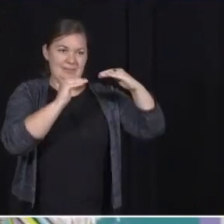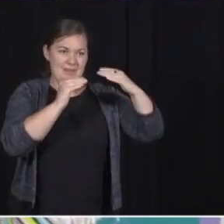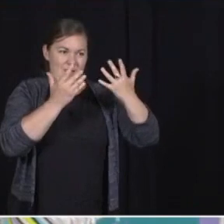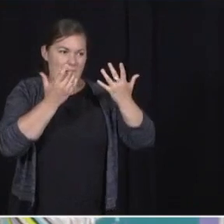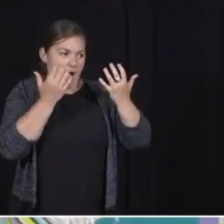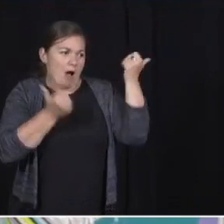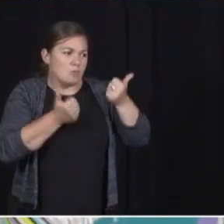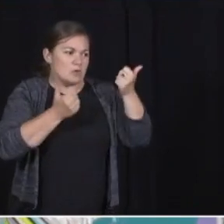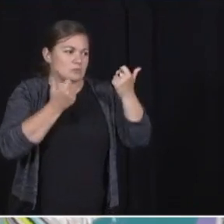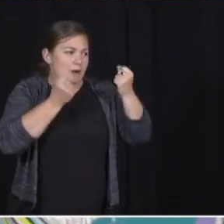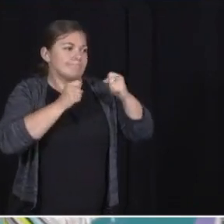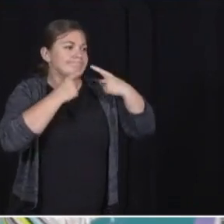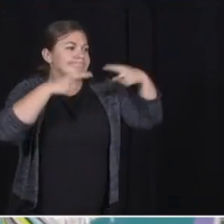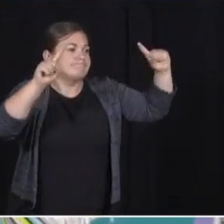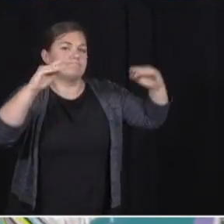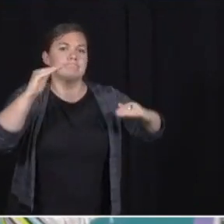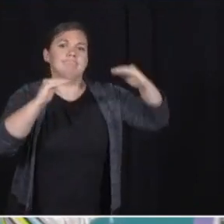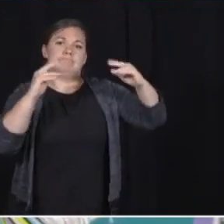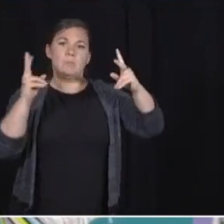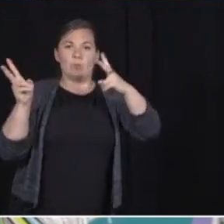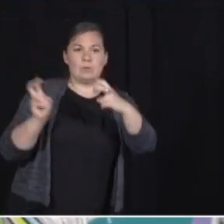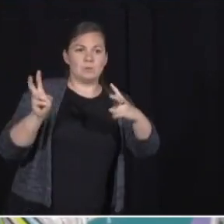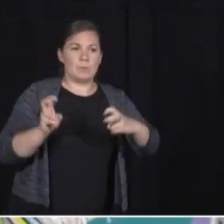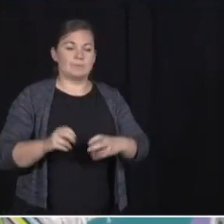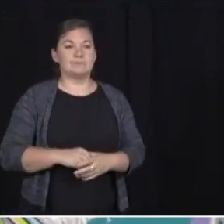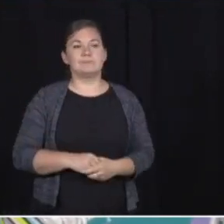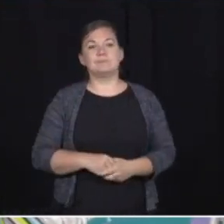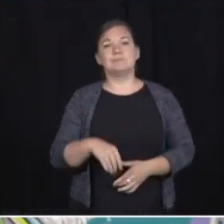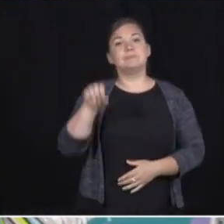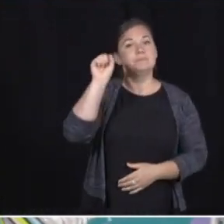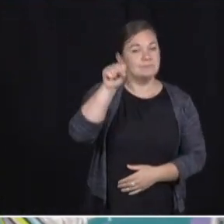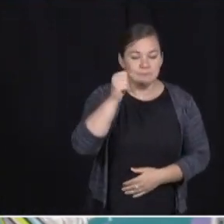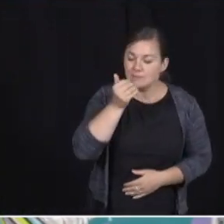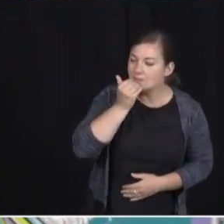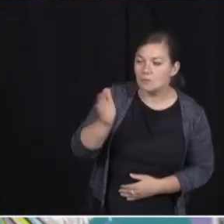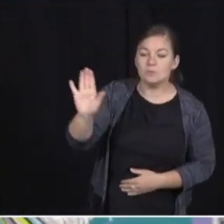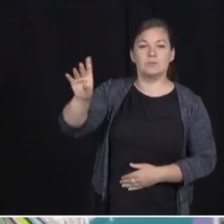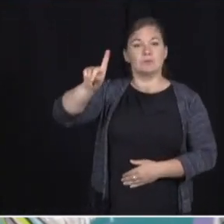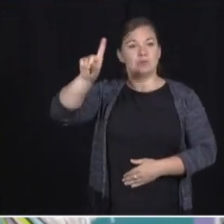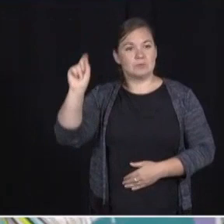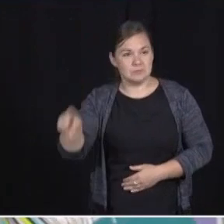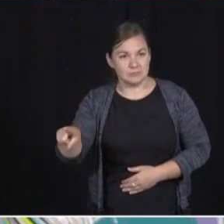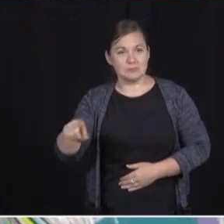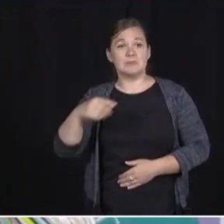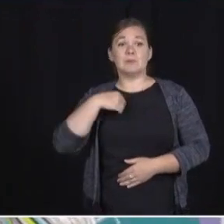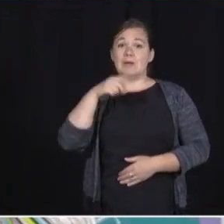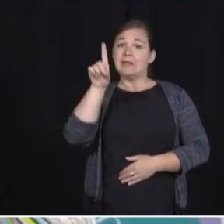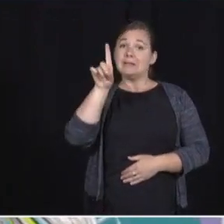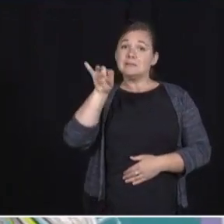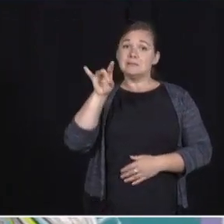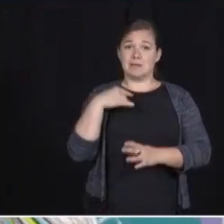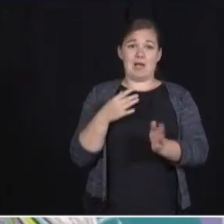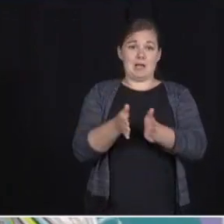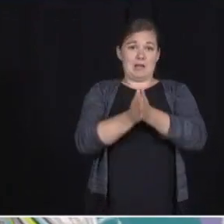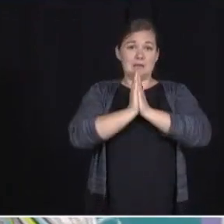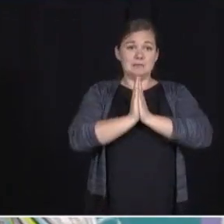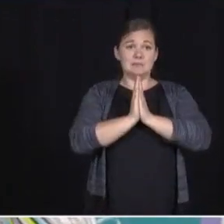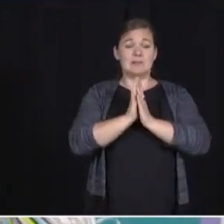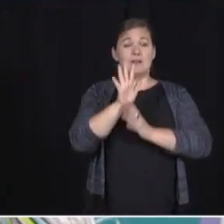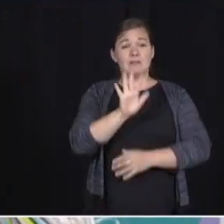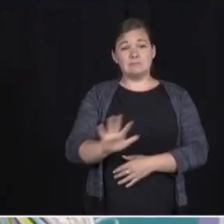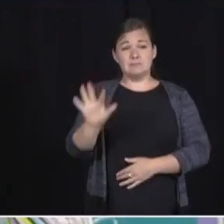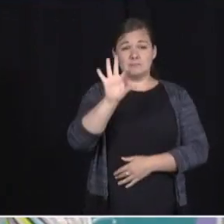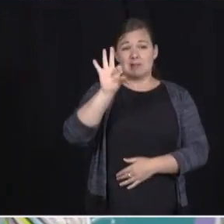on? Yeah, thanks, Rob, for the question. It's a good question. I asked the same question early on. About 90%